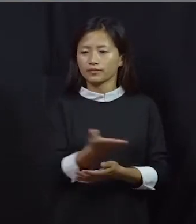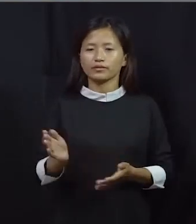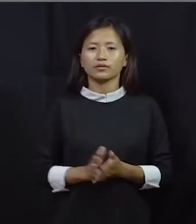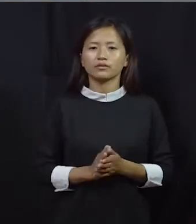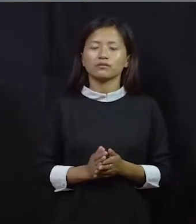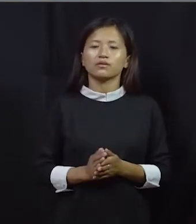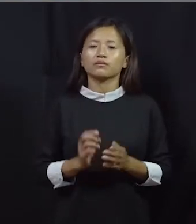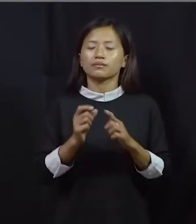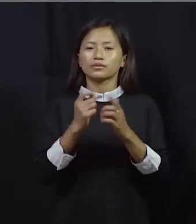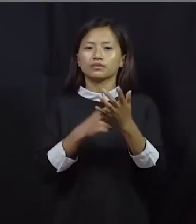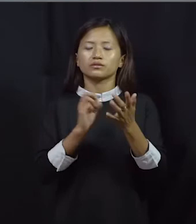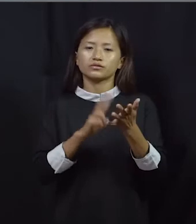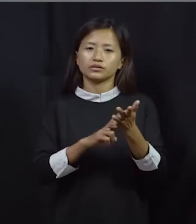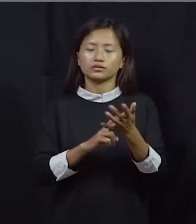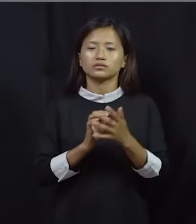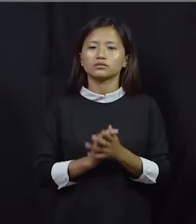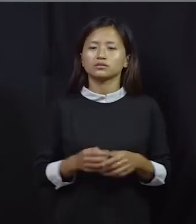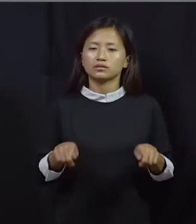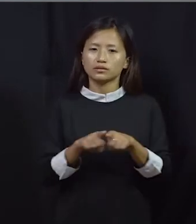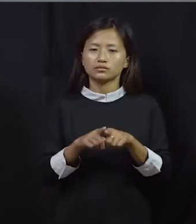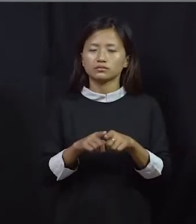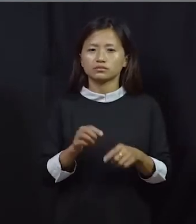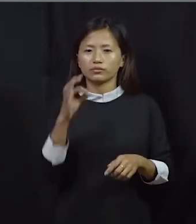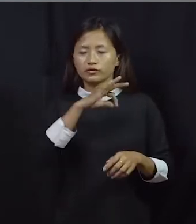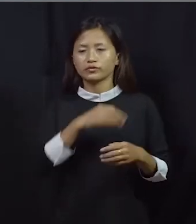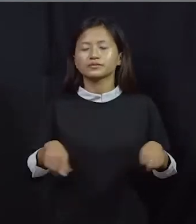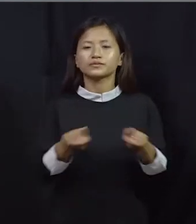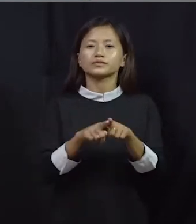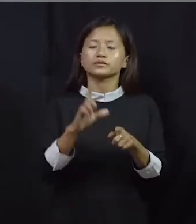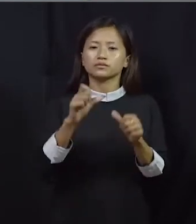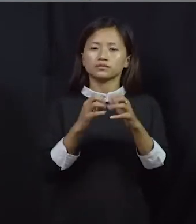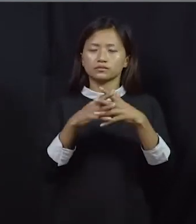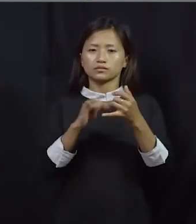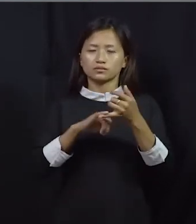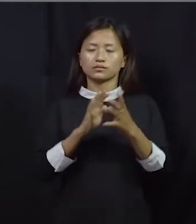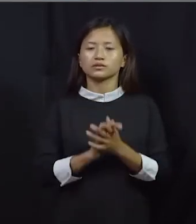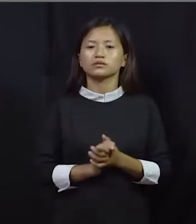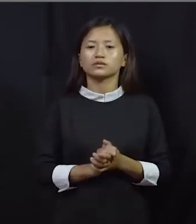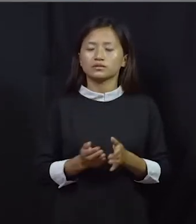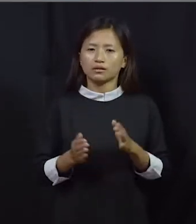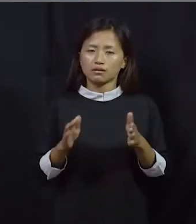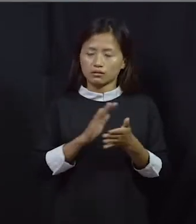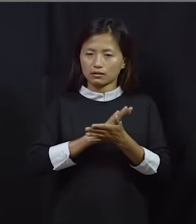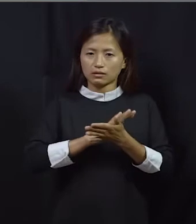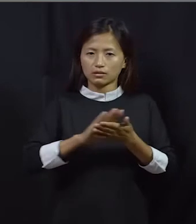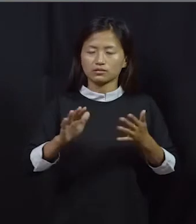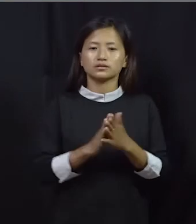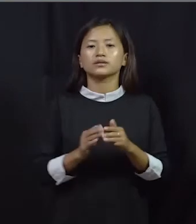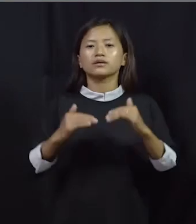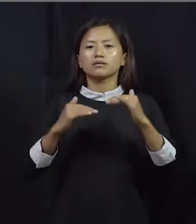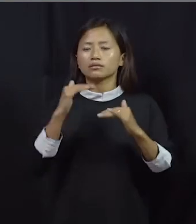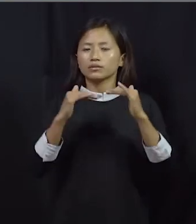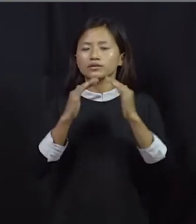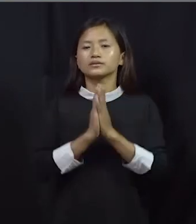no provision regarding the sharing of profit and losses, the sharing of profit and losses are done equally among the partners of